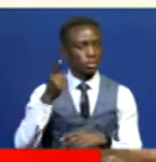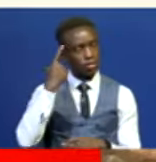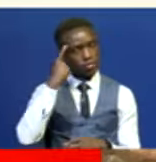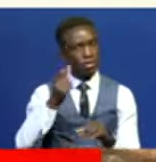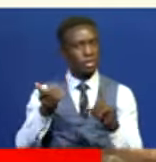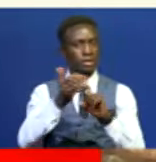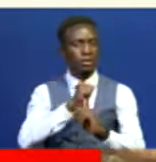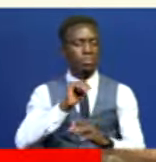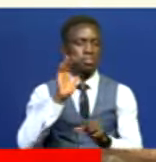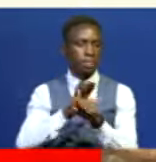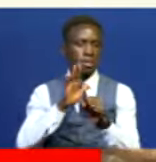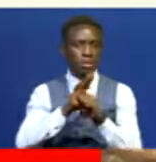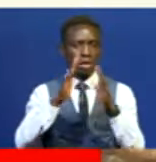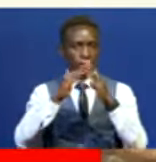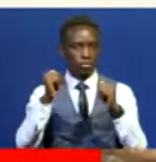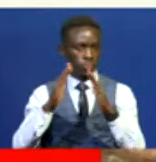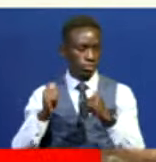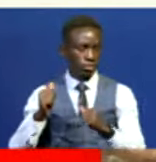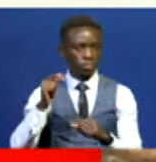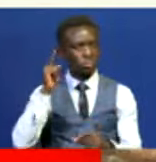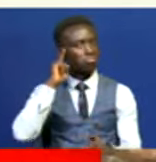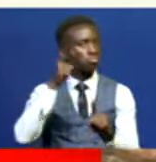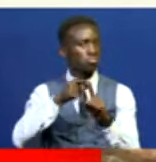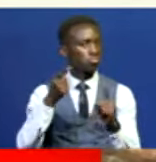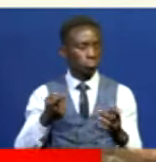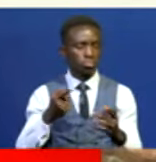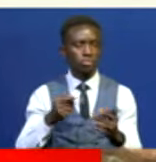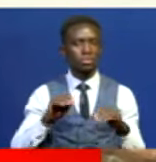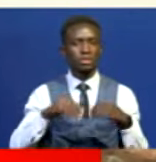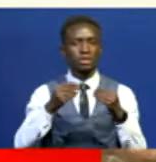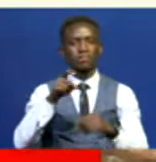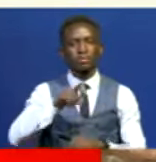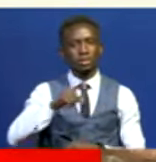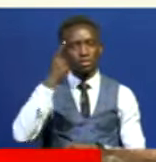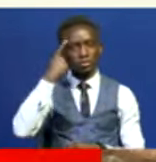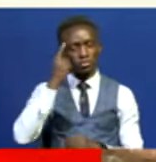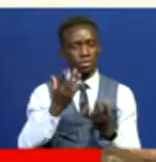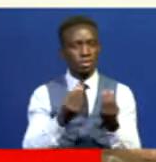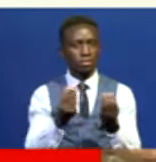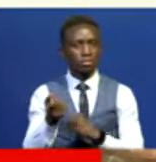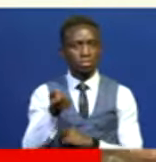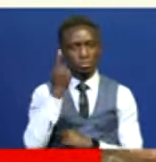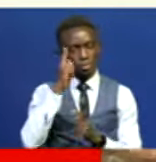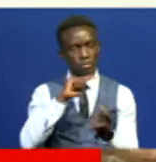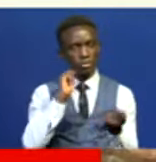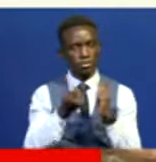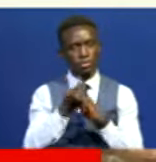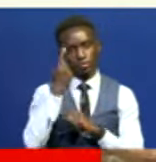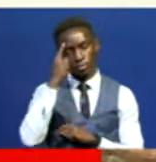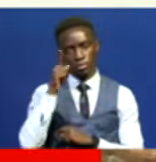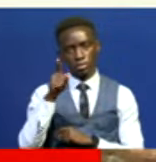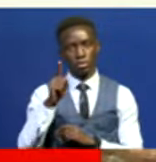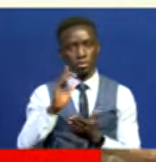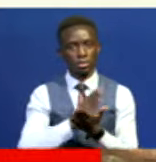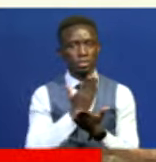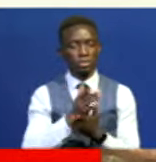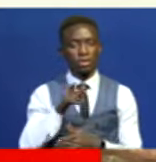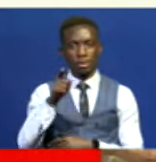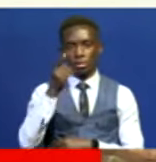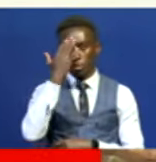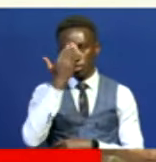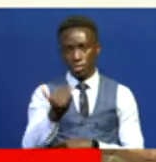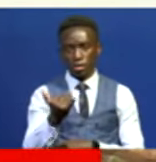households, underscoring the urgent need for a comprehensive transformation of the sector. This is